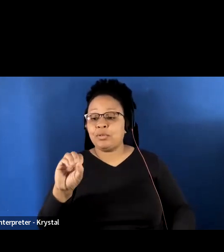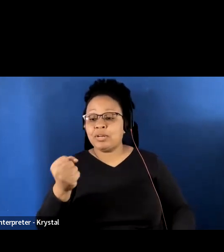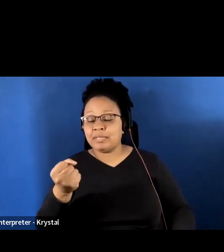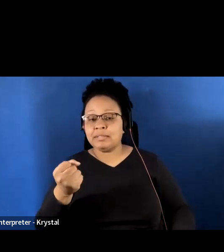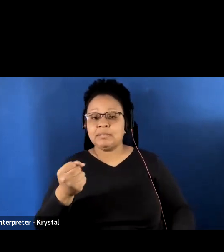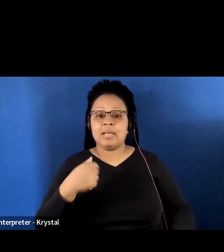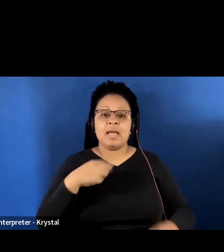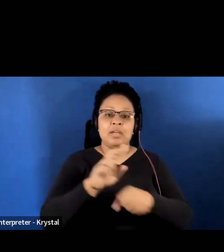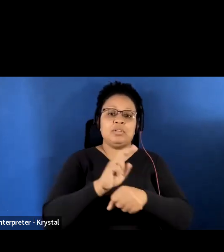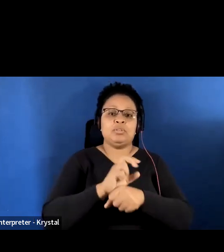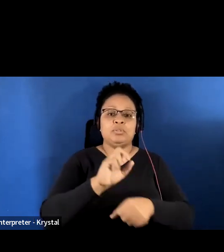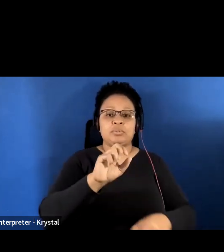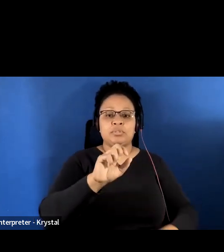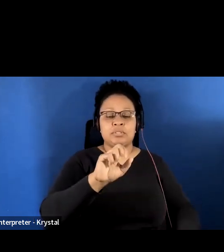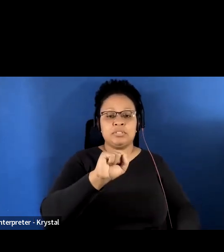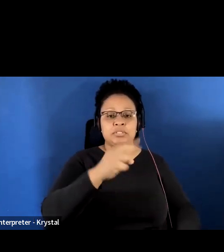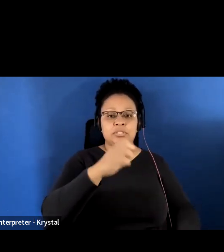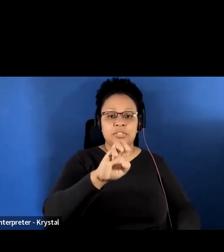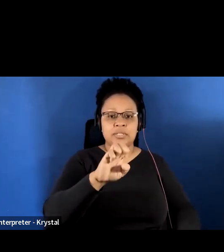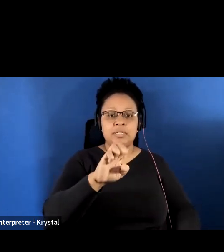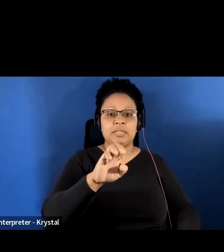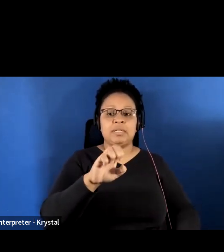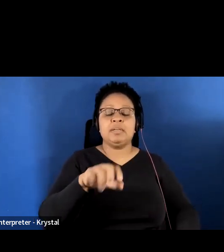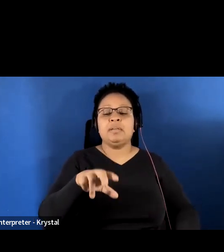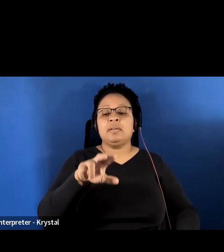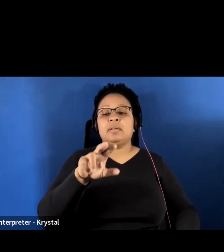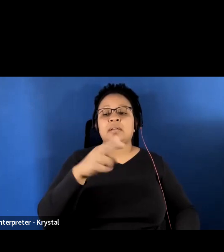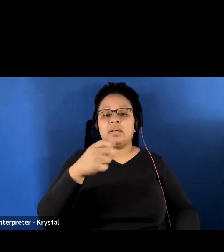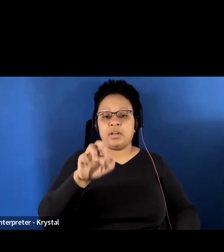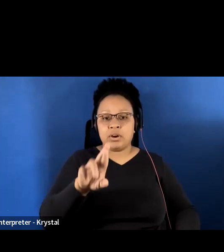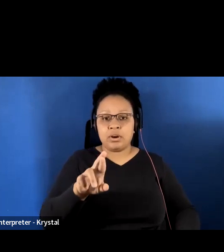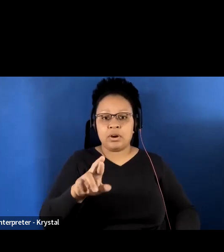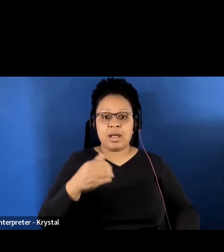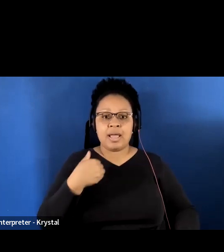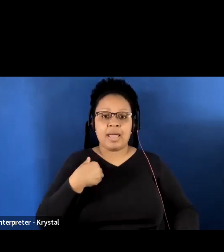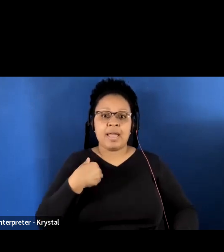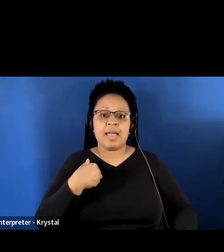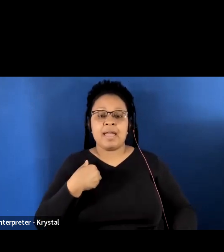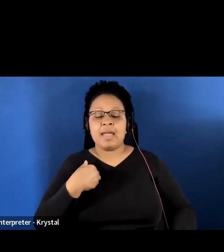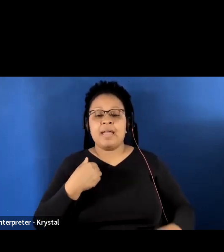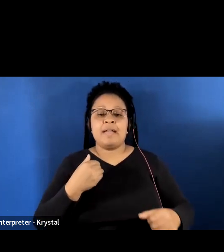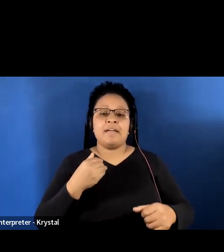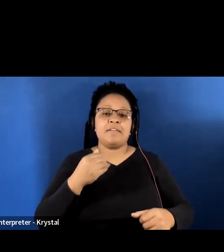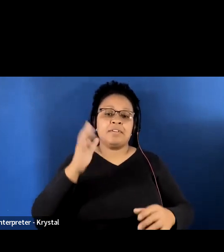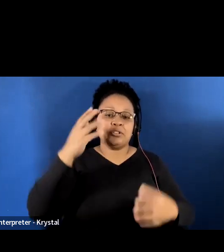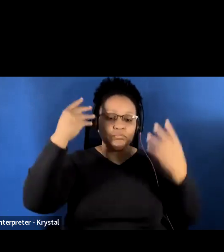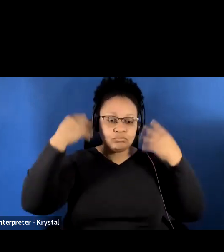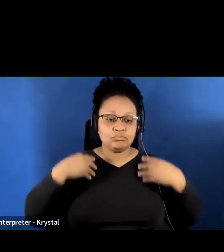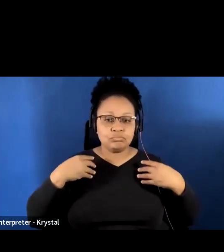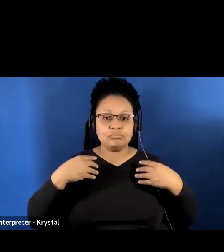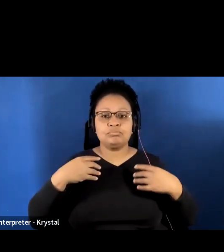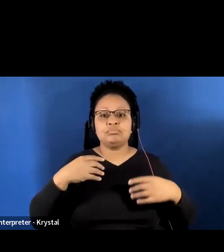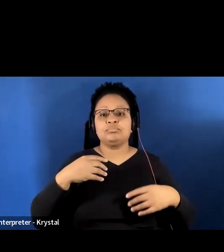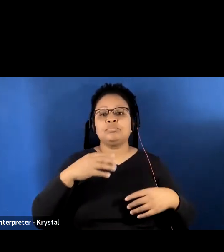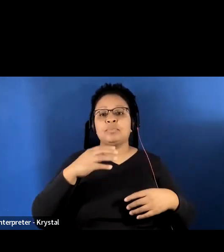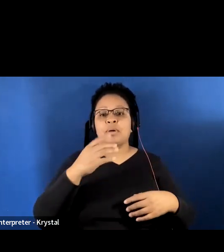I have long brown straight hair, brown eyes, and multicolored rimmed glasses. I am